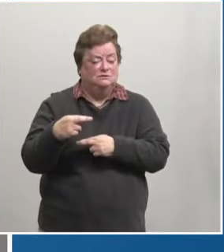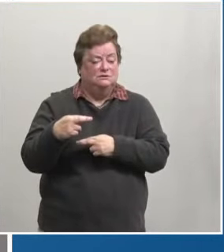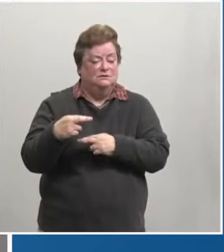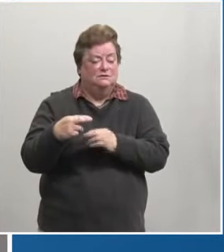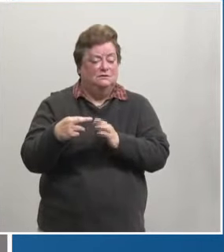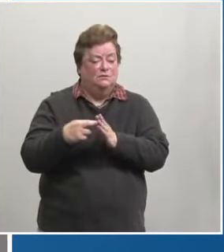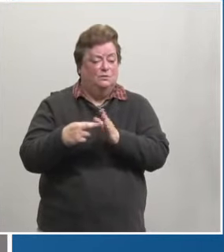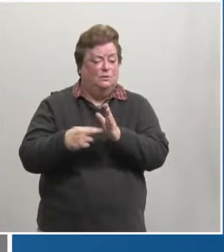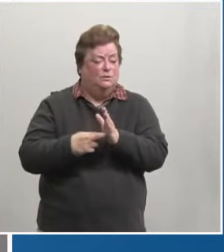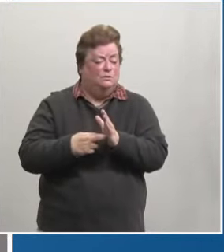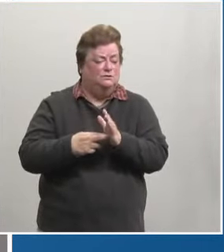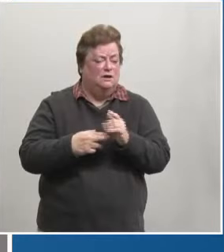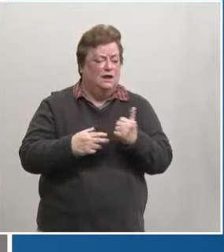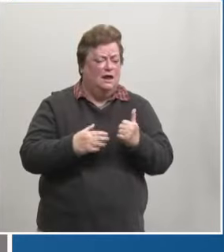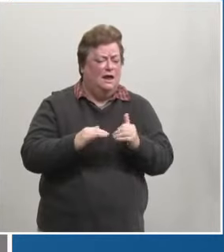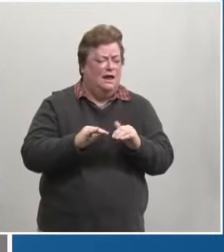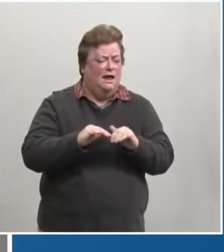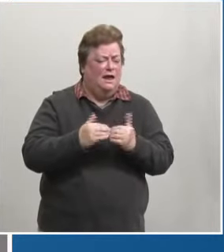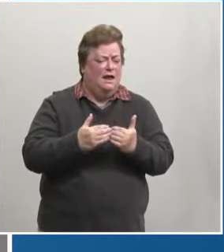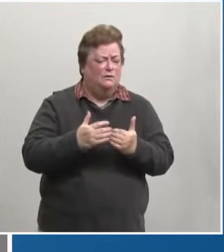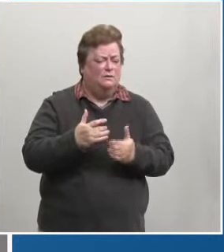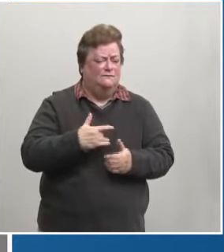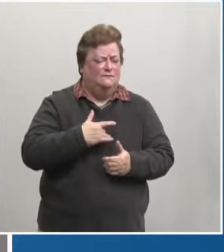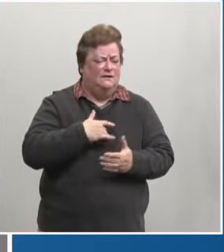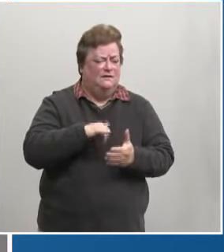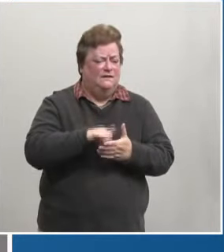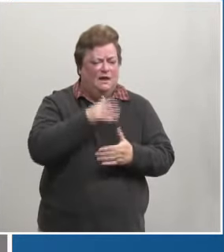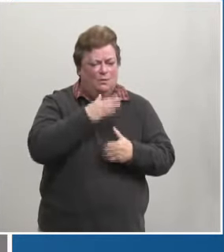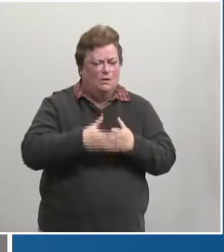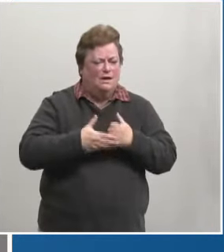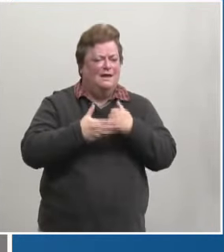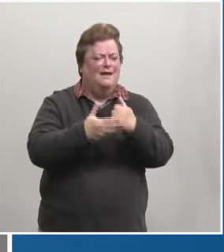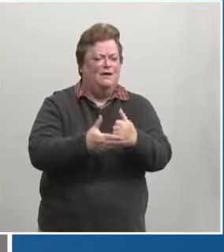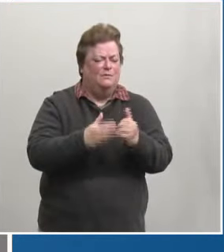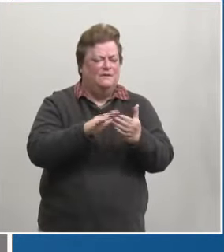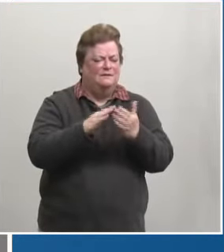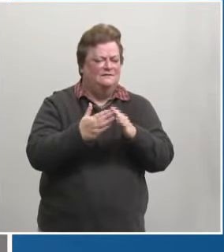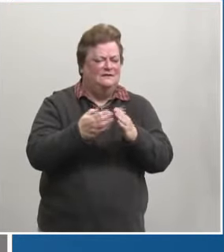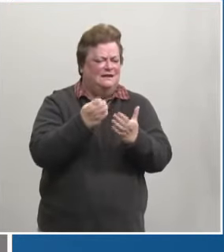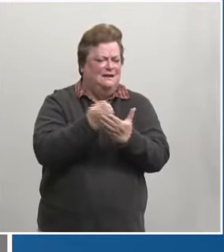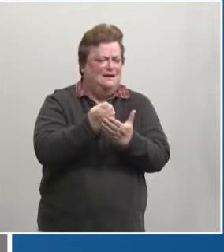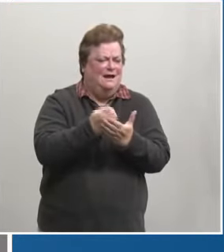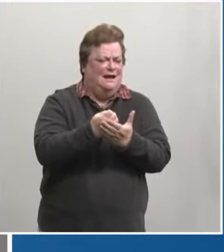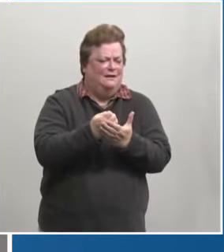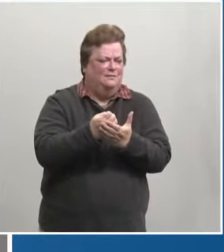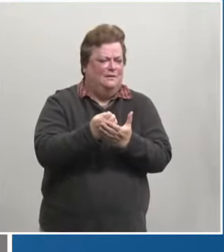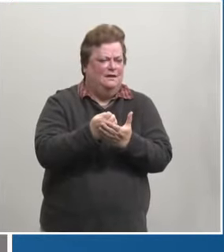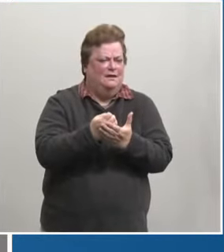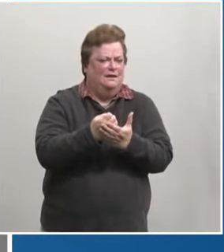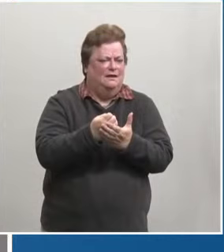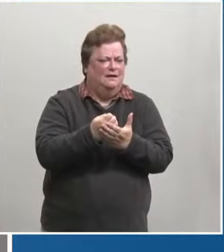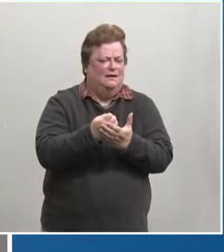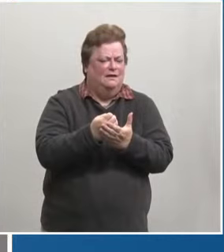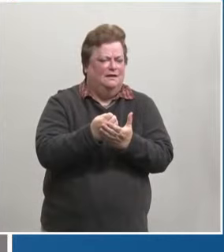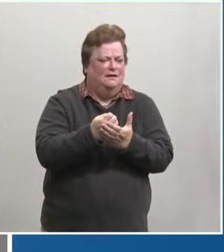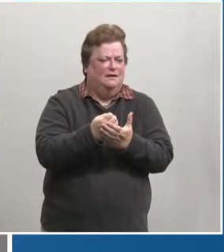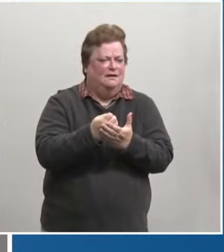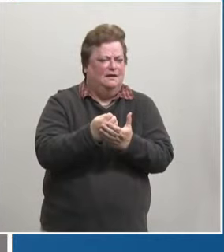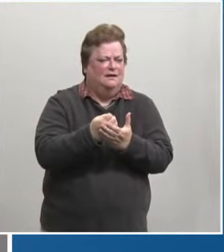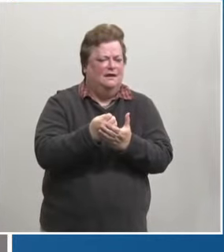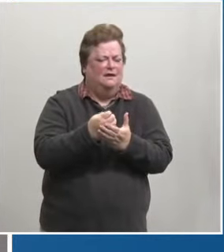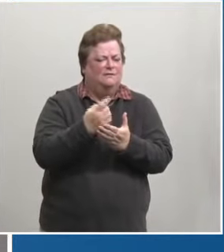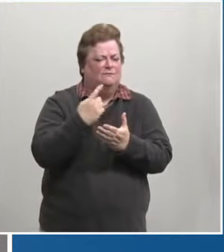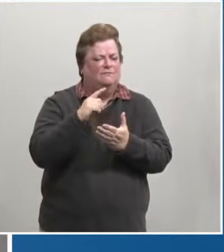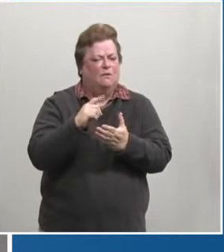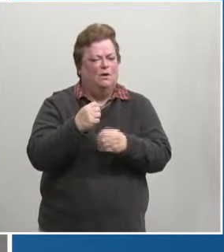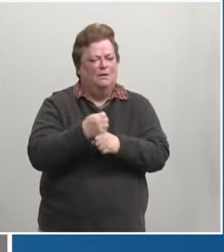do you feel that sort of helps the city's economy and consumers here make